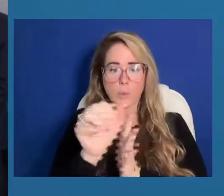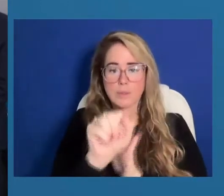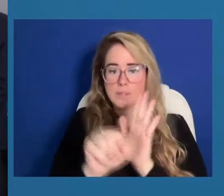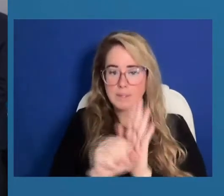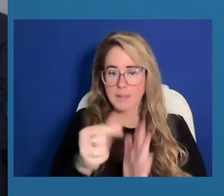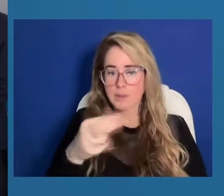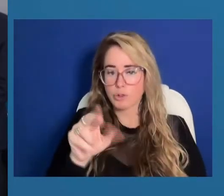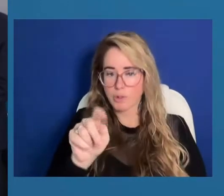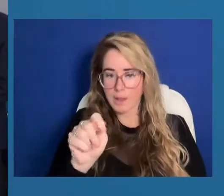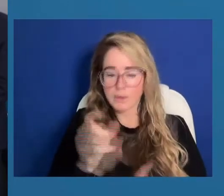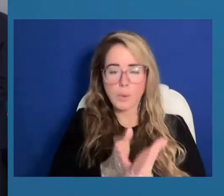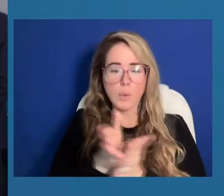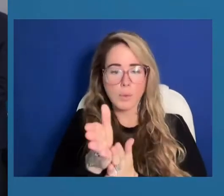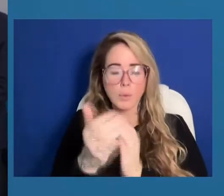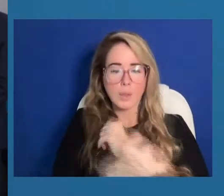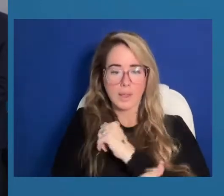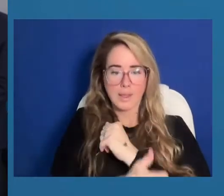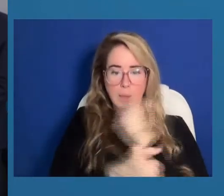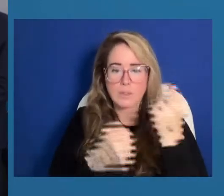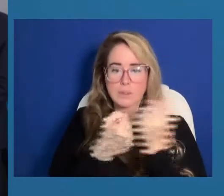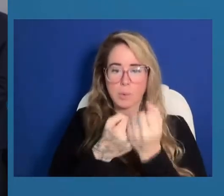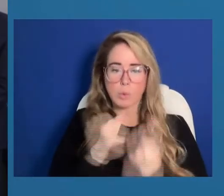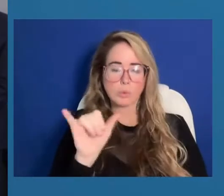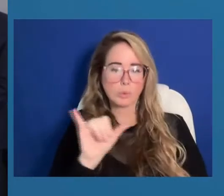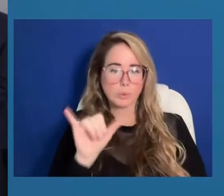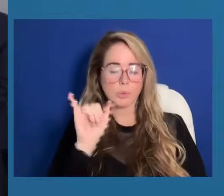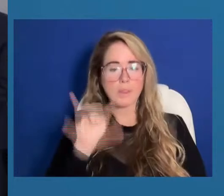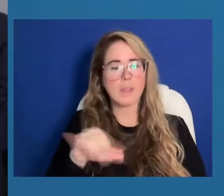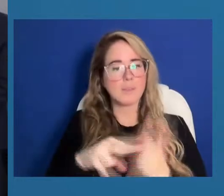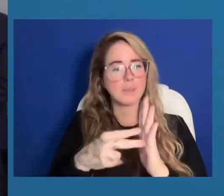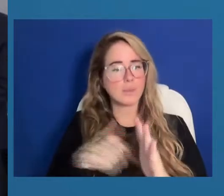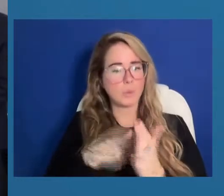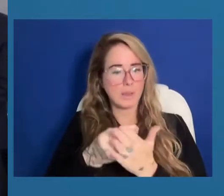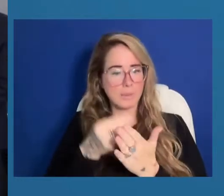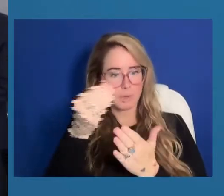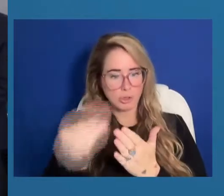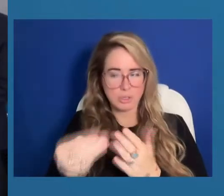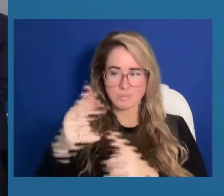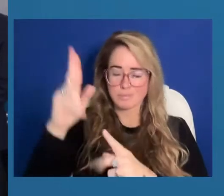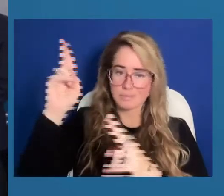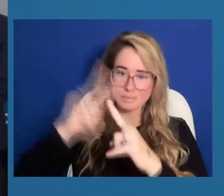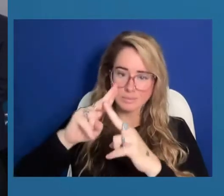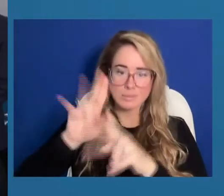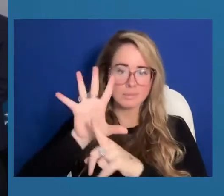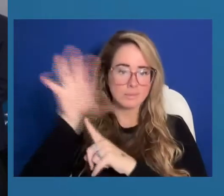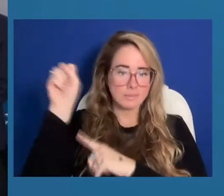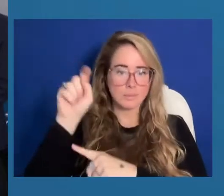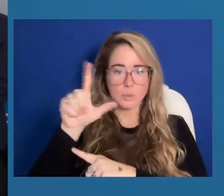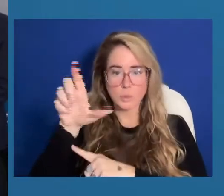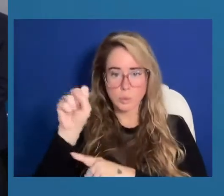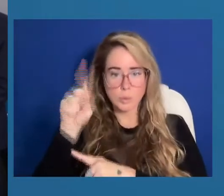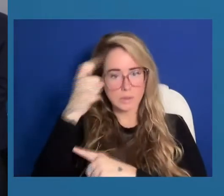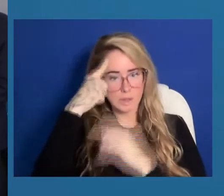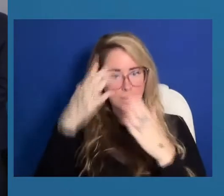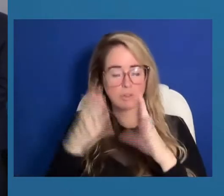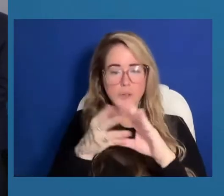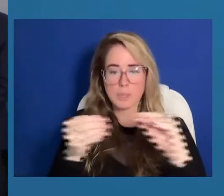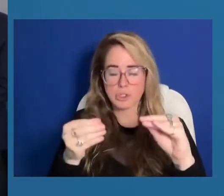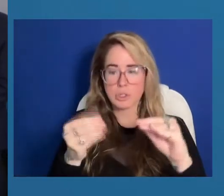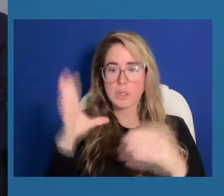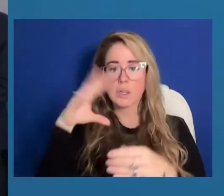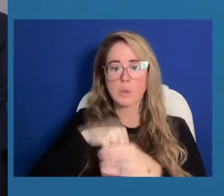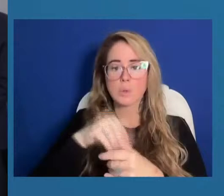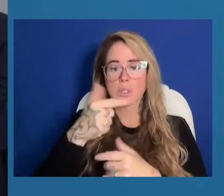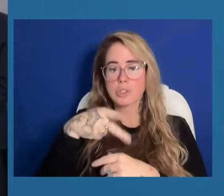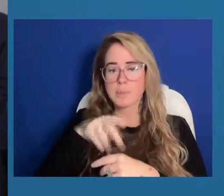and through the county support have allowed us to purchase the state-of-the-art tools that the governor mentioned, including that GPS